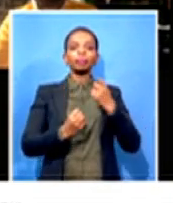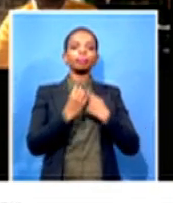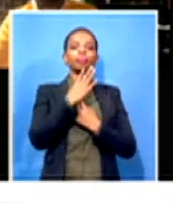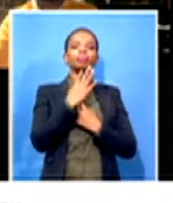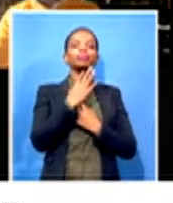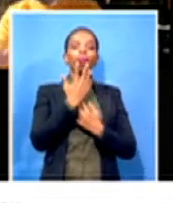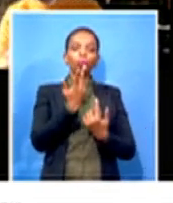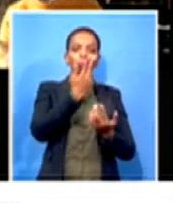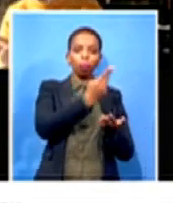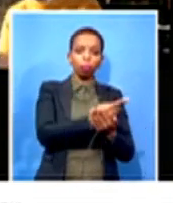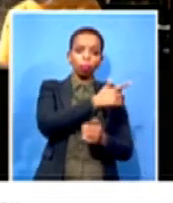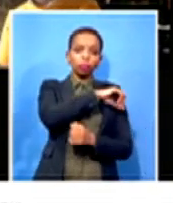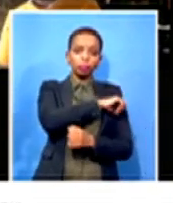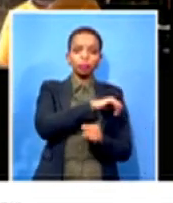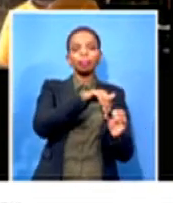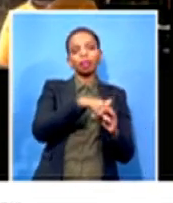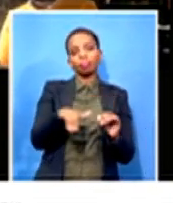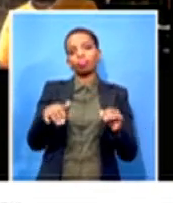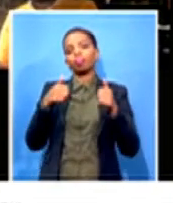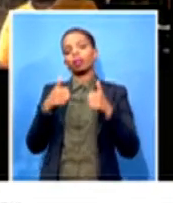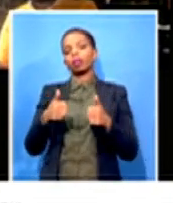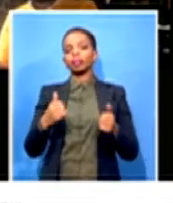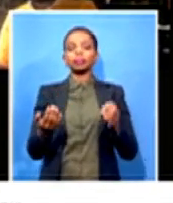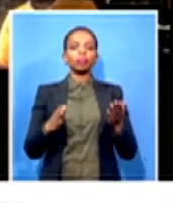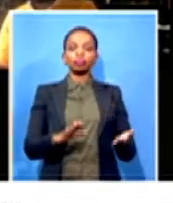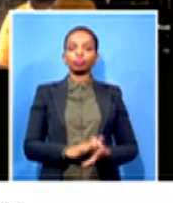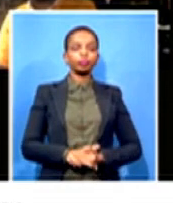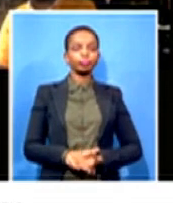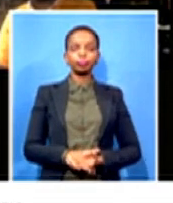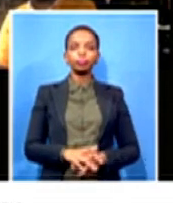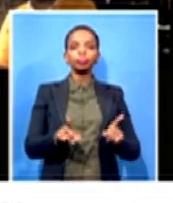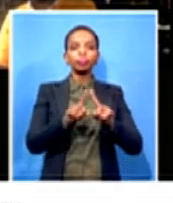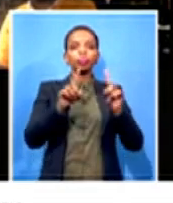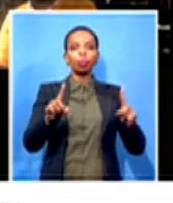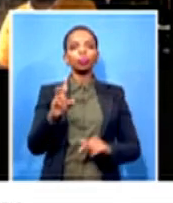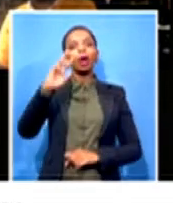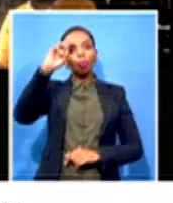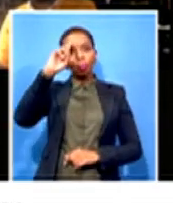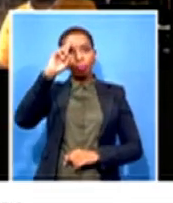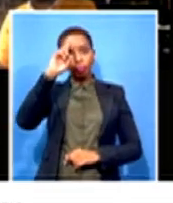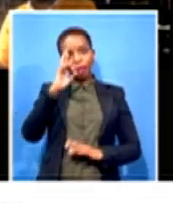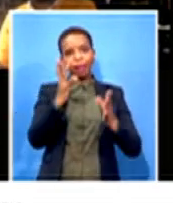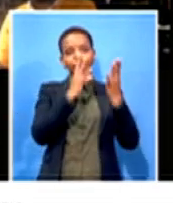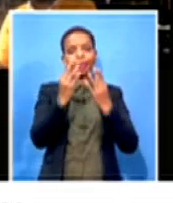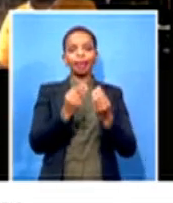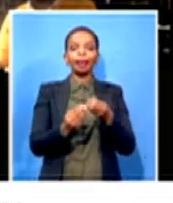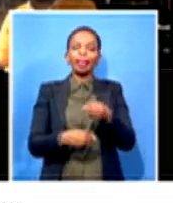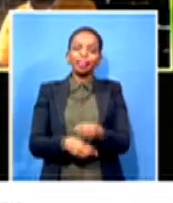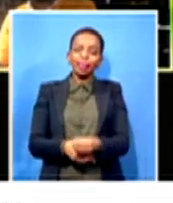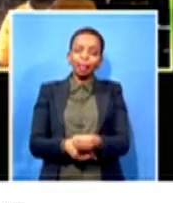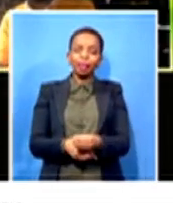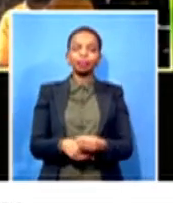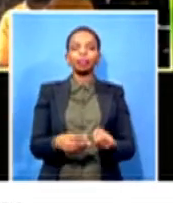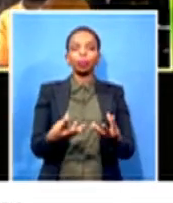good. Remembering a small proportion of children would actually be admitted with COVID-19. Thanks,